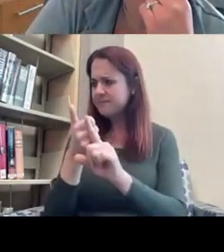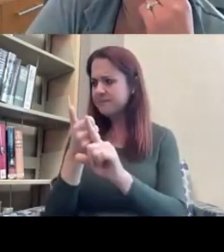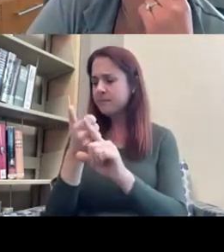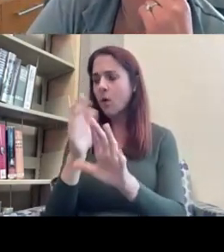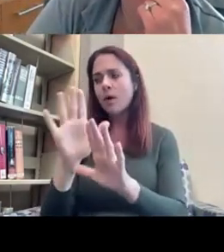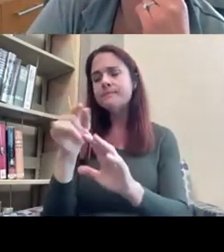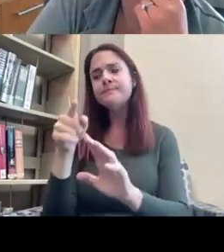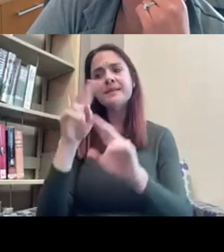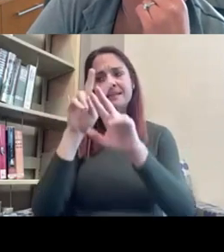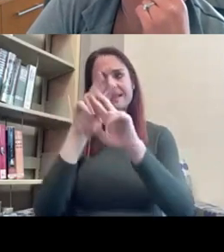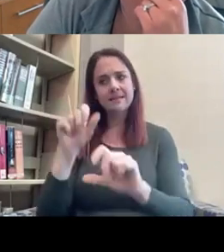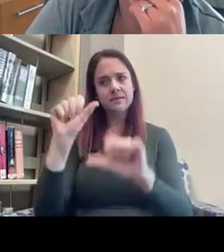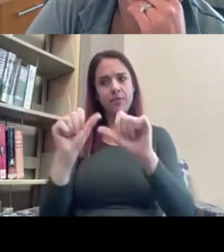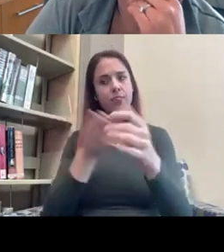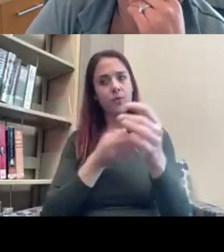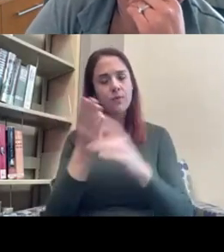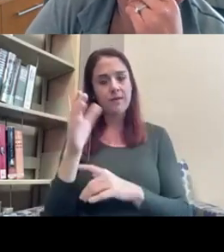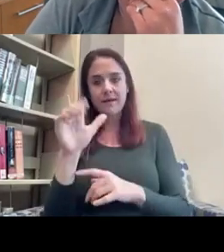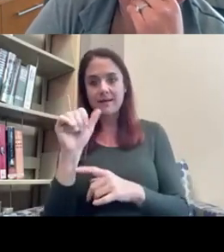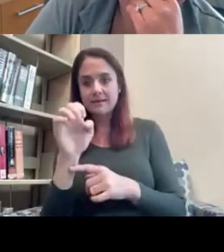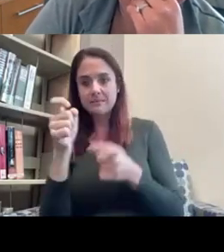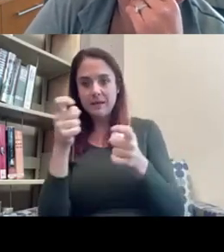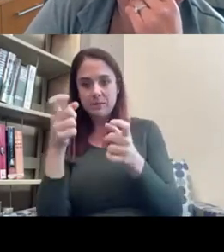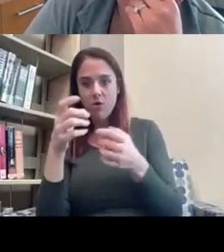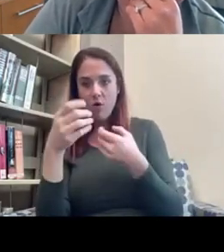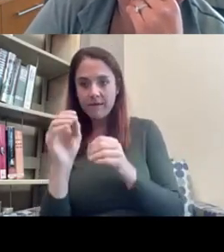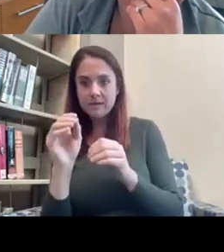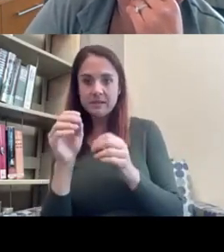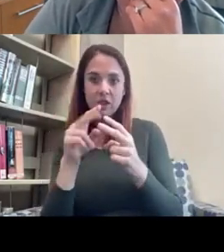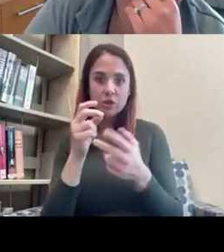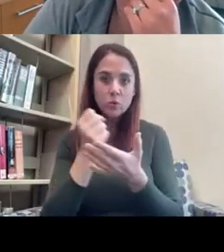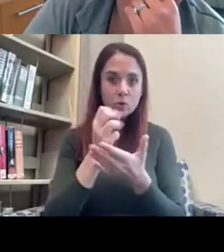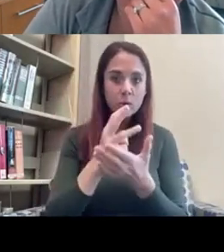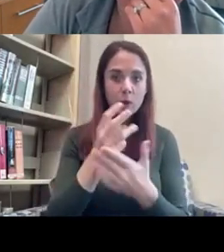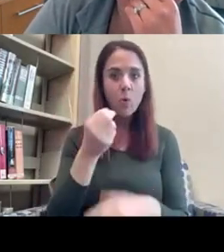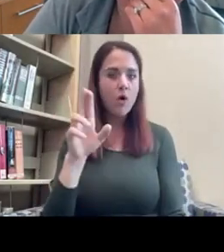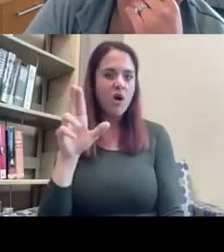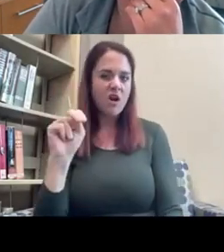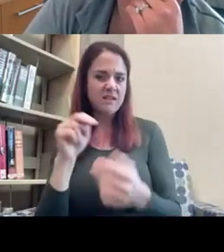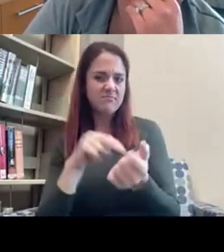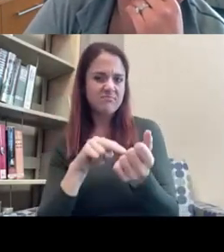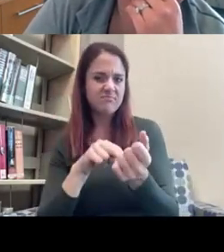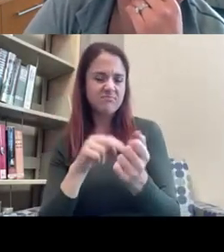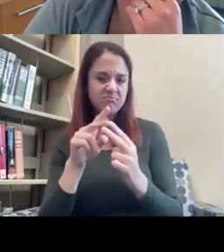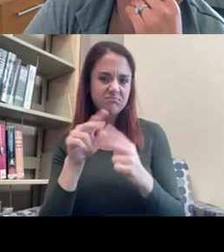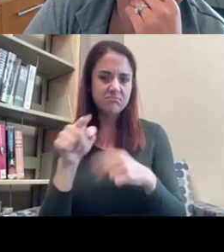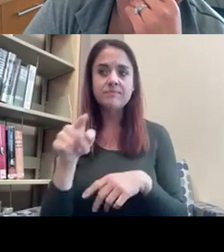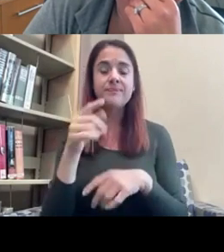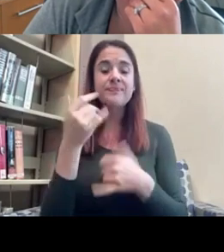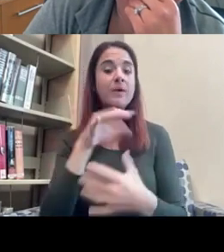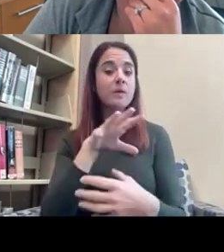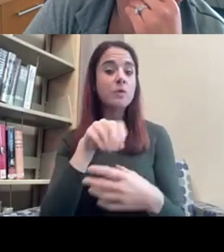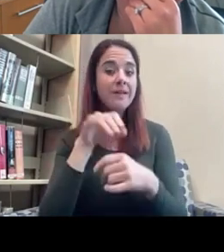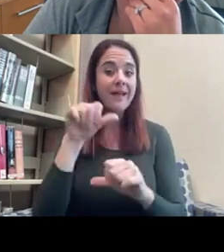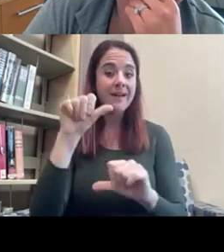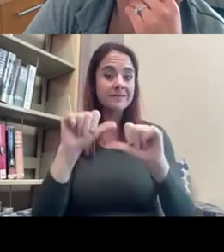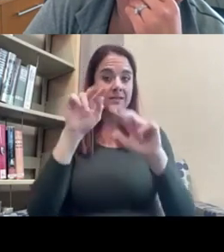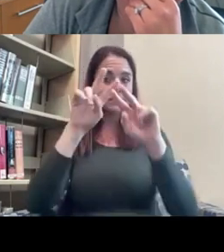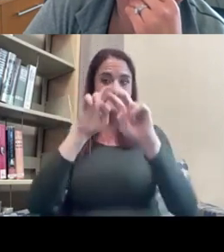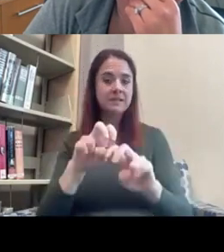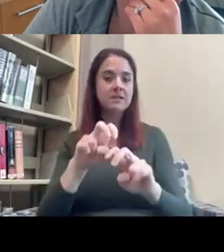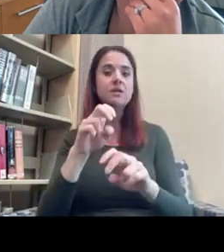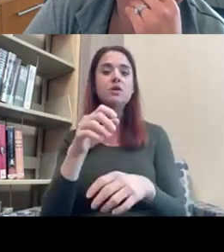assessed through our case management office, either by a social worker or an RN. Included in that assessment is a